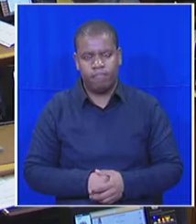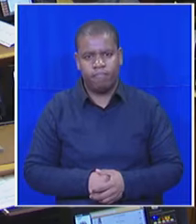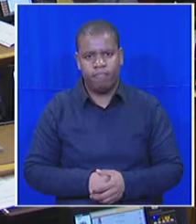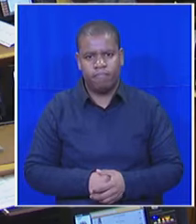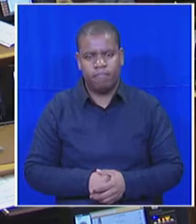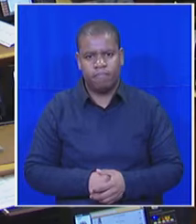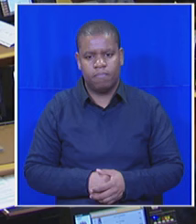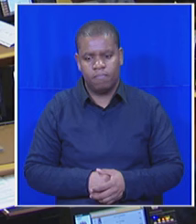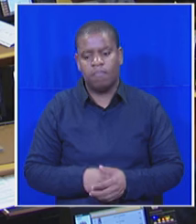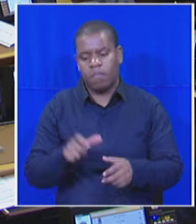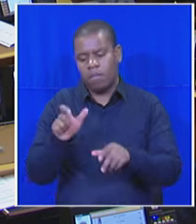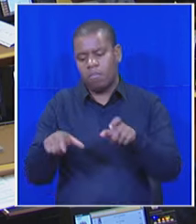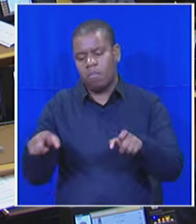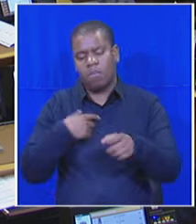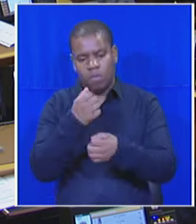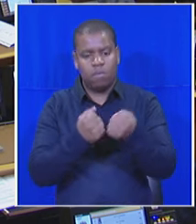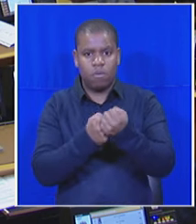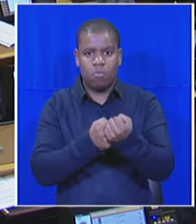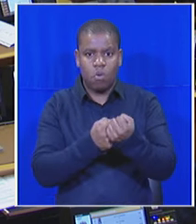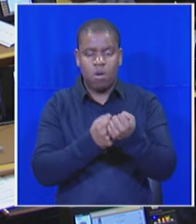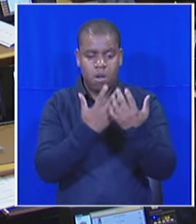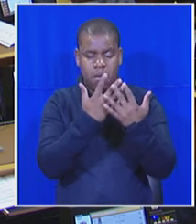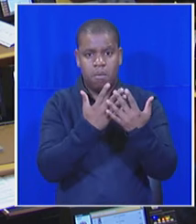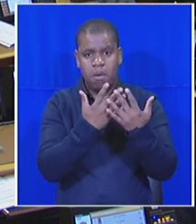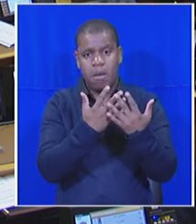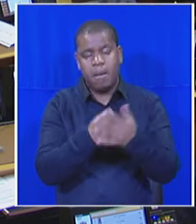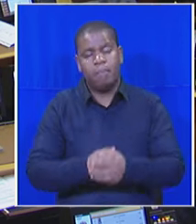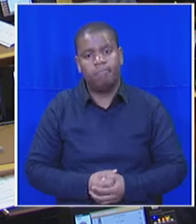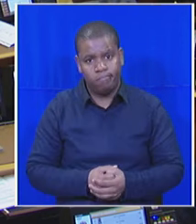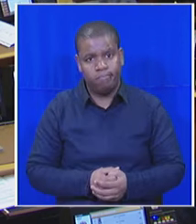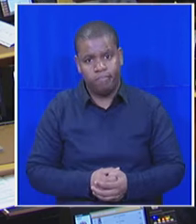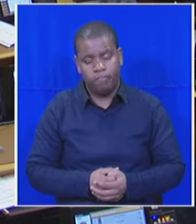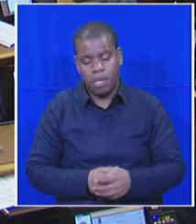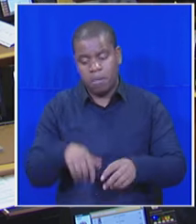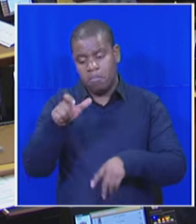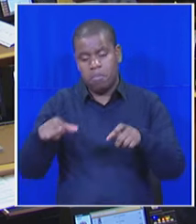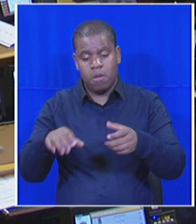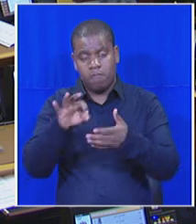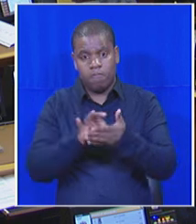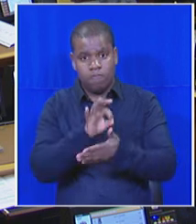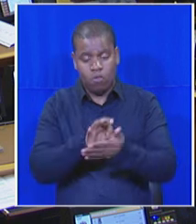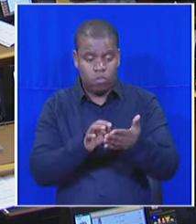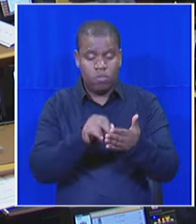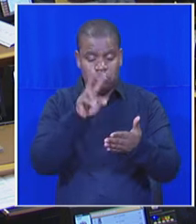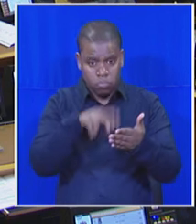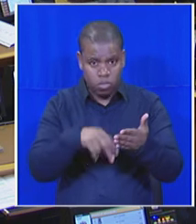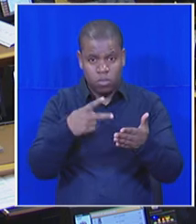Those in favor of the bill being read, those in favor of the vote being read a second time should press